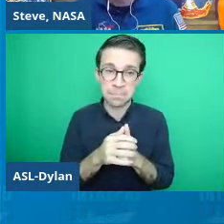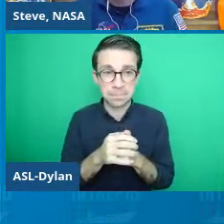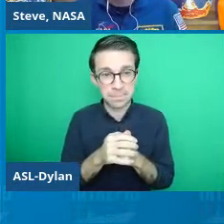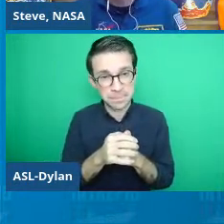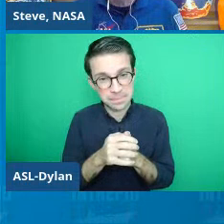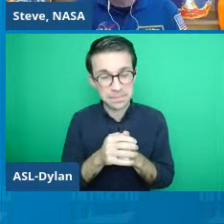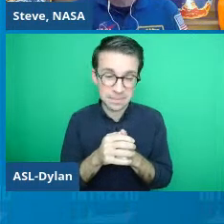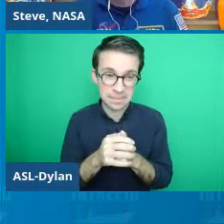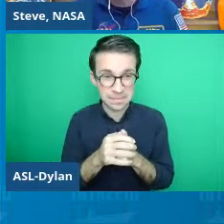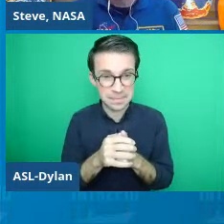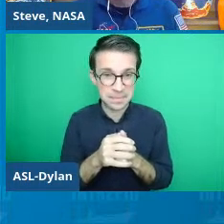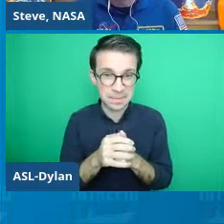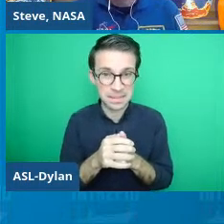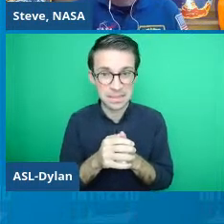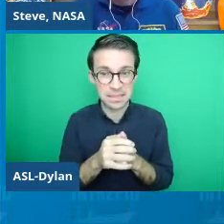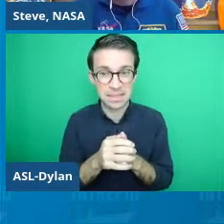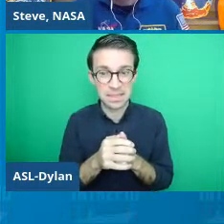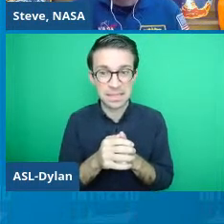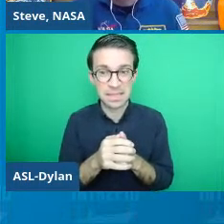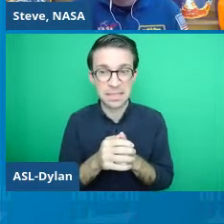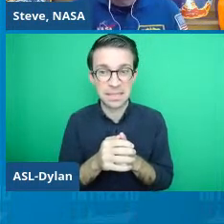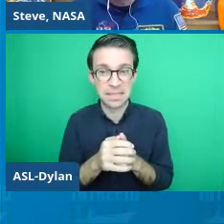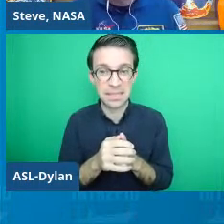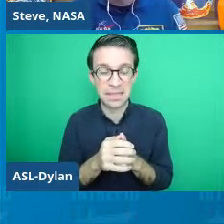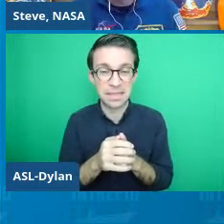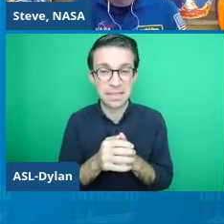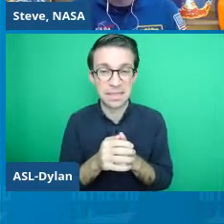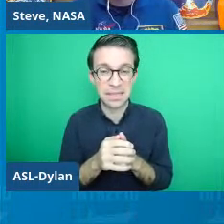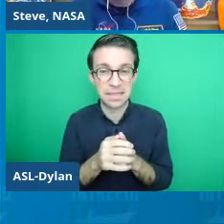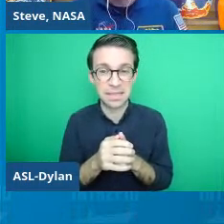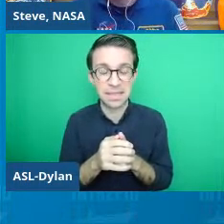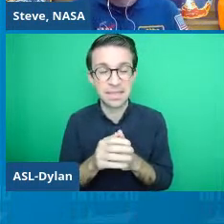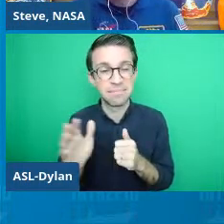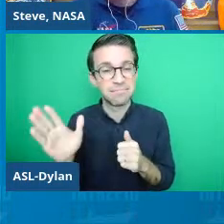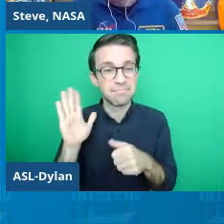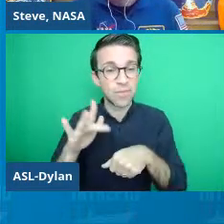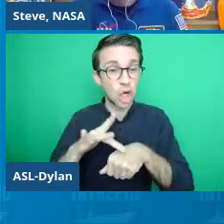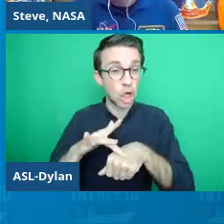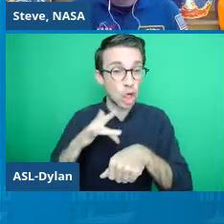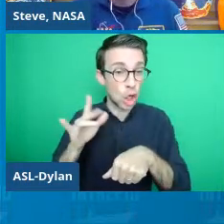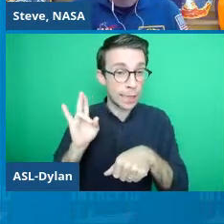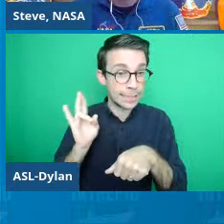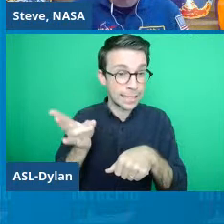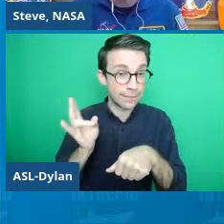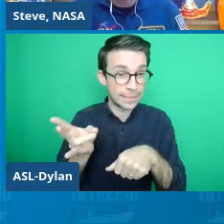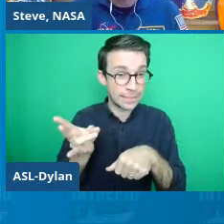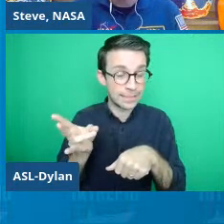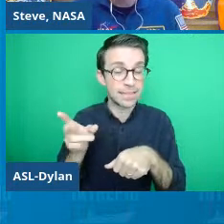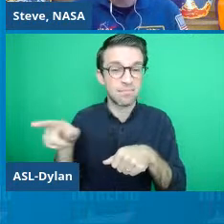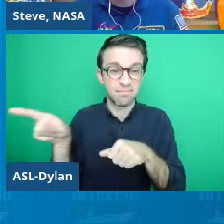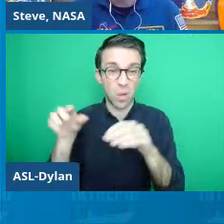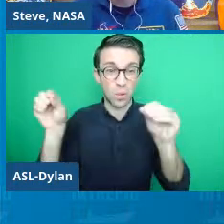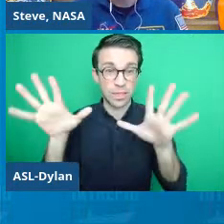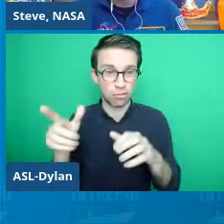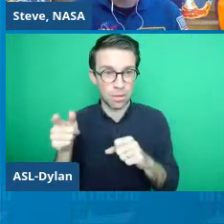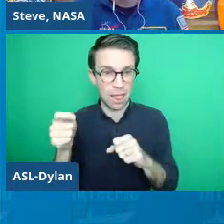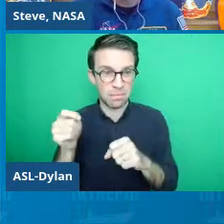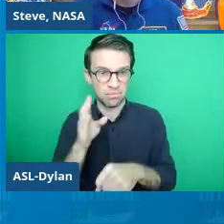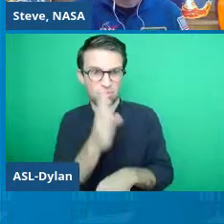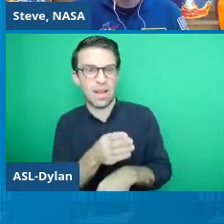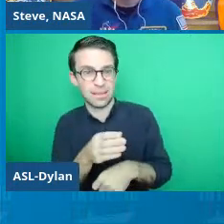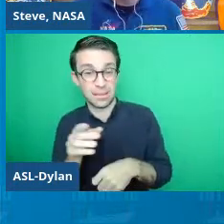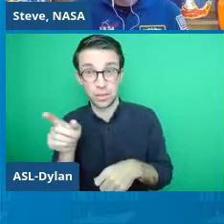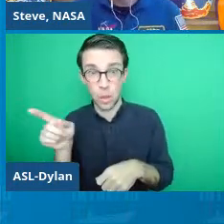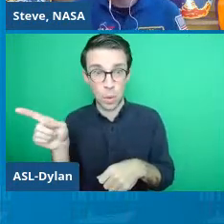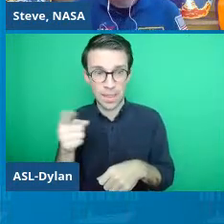in those days, in the early 70s, I had a teacher who, they were pretty direct. So they told me, Steve, you're in